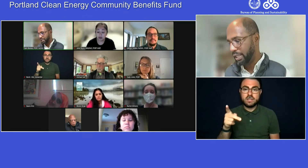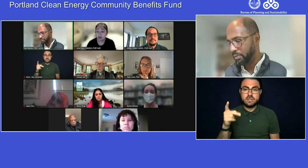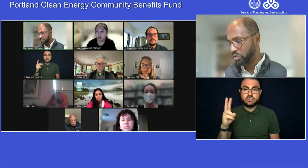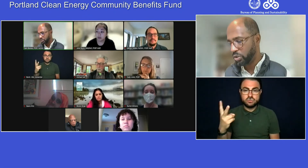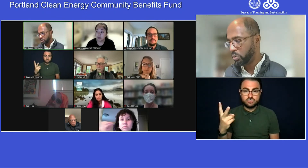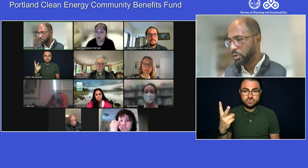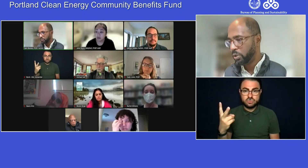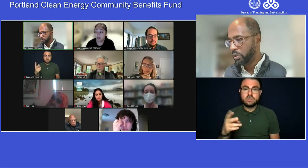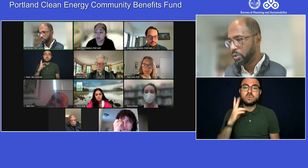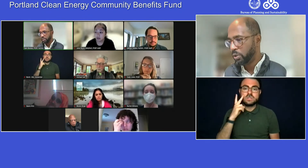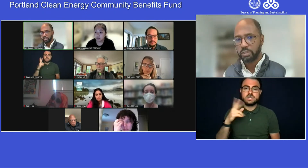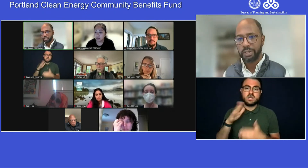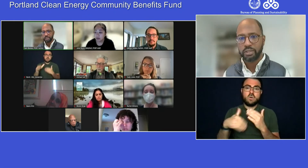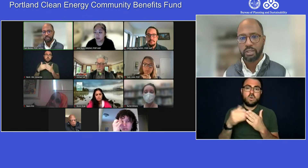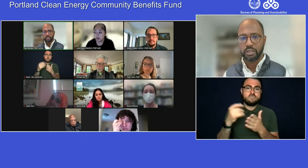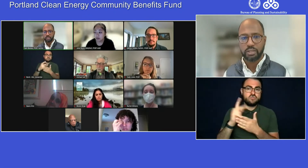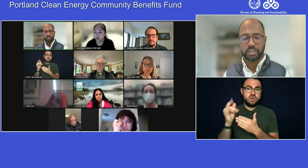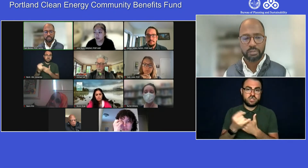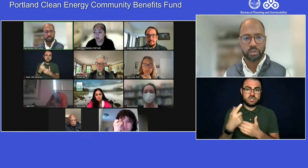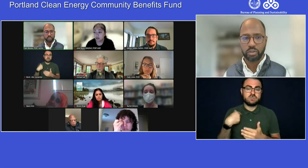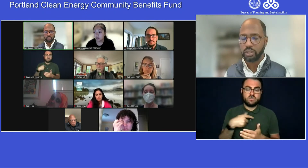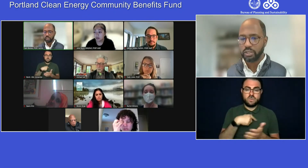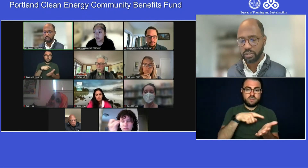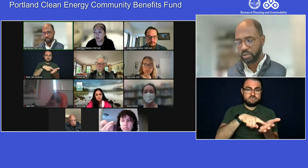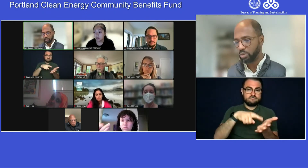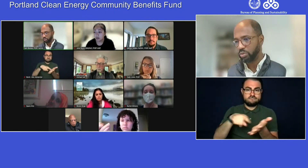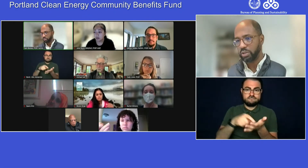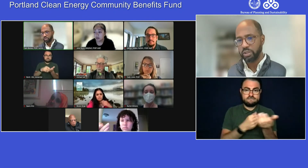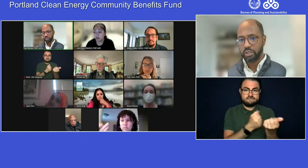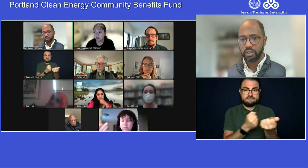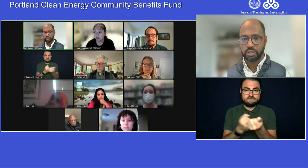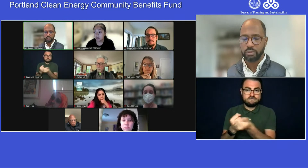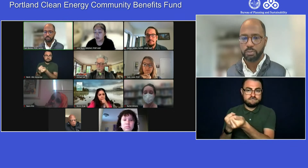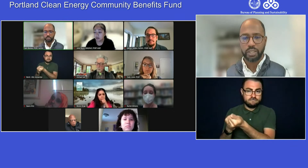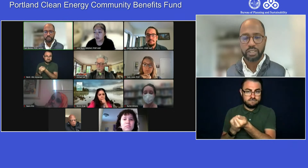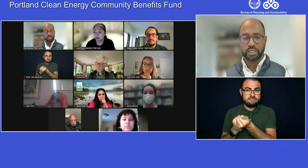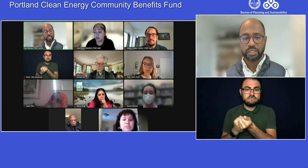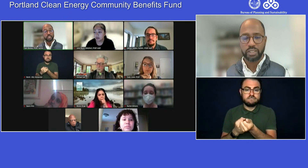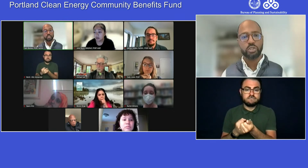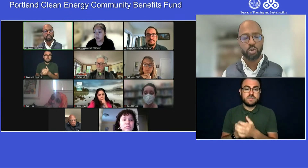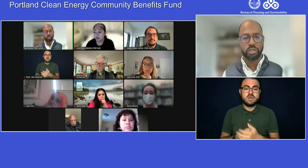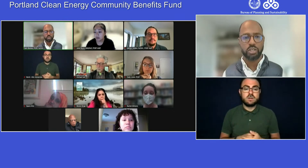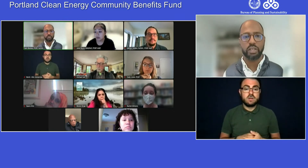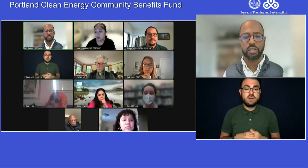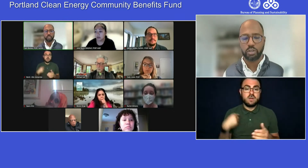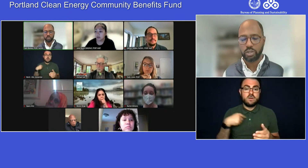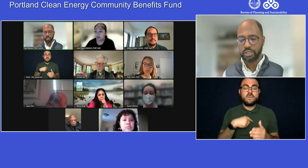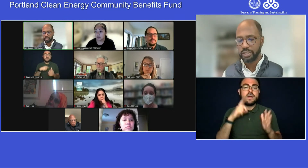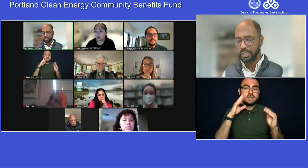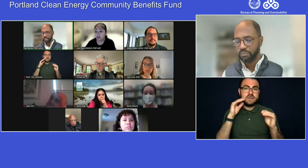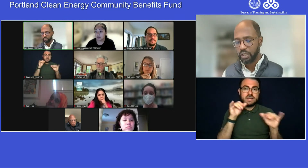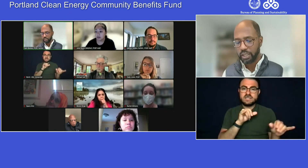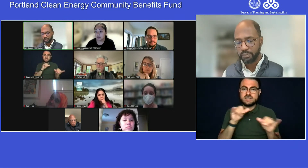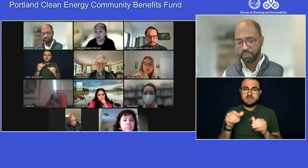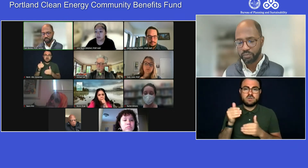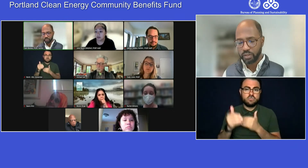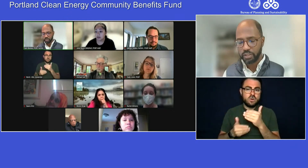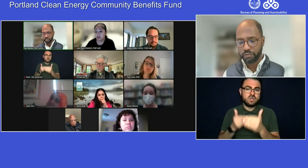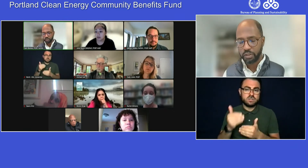authorized. And so we expect similarly to go through a similar process, and it is going to vary